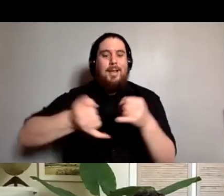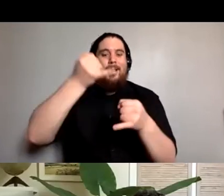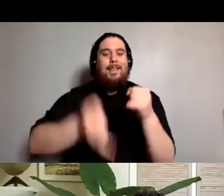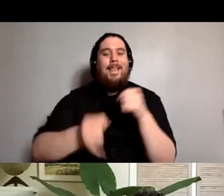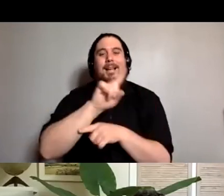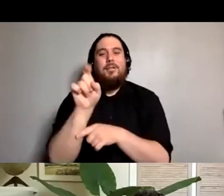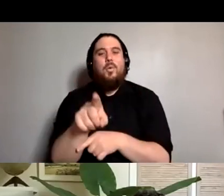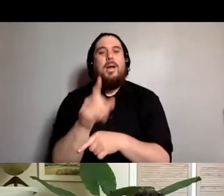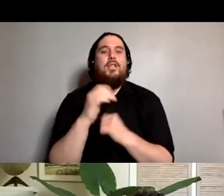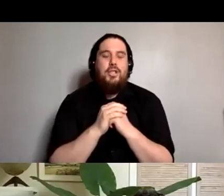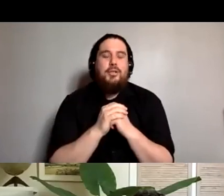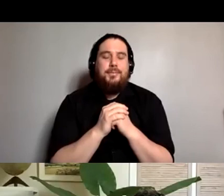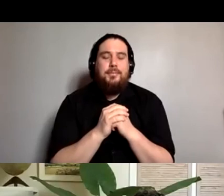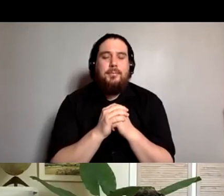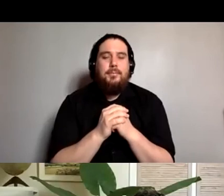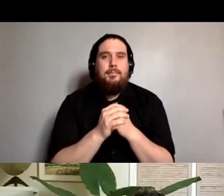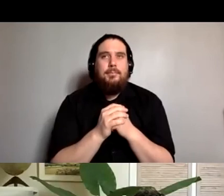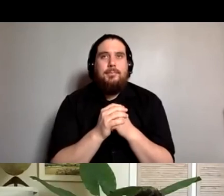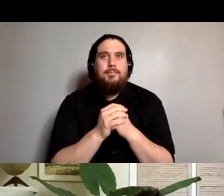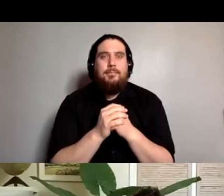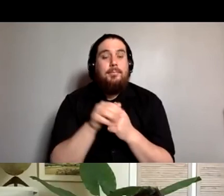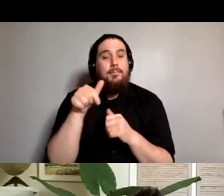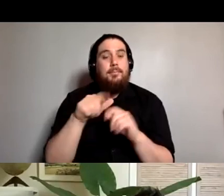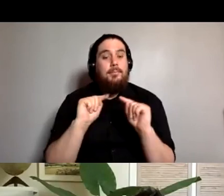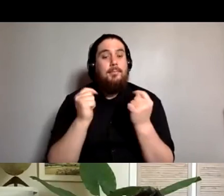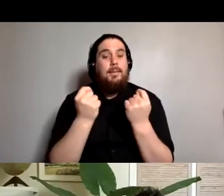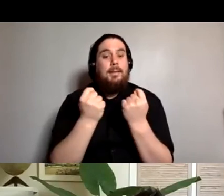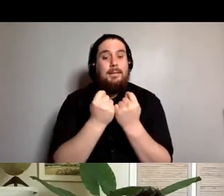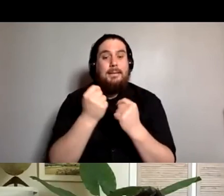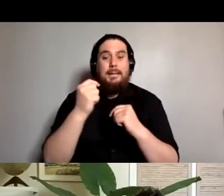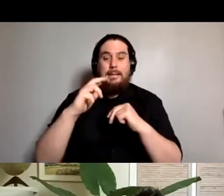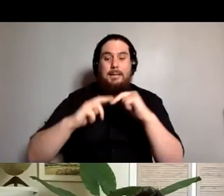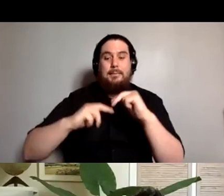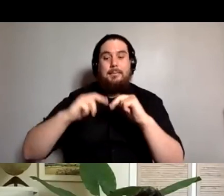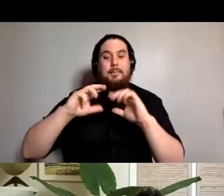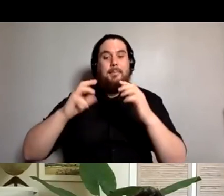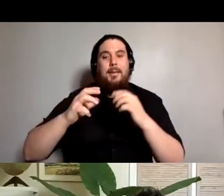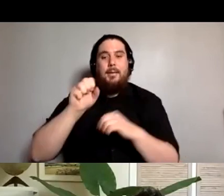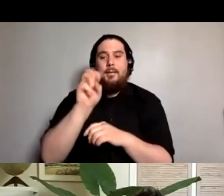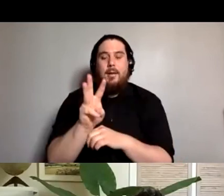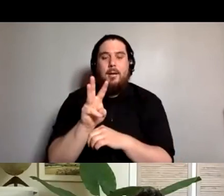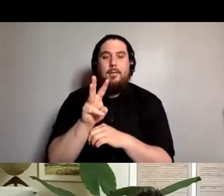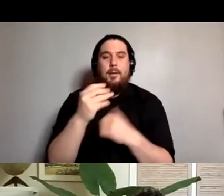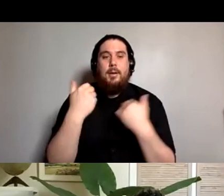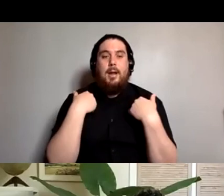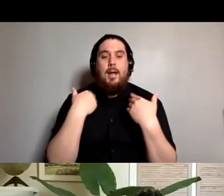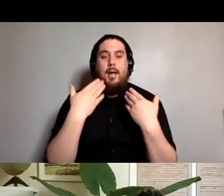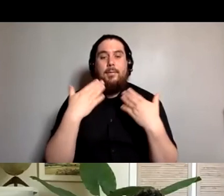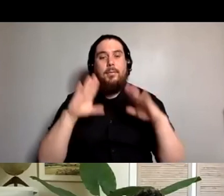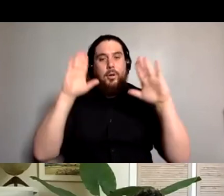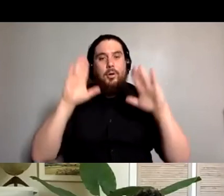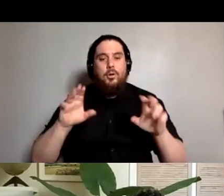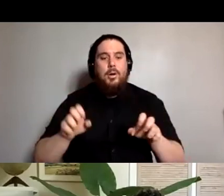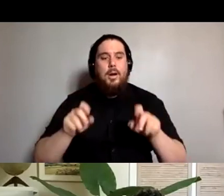for, which is, in an agile team building consumable software, there's great opportunity. So there's great opportunity really for people